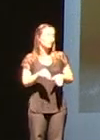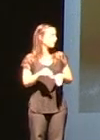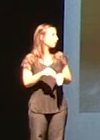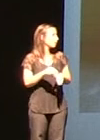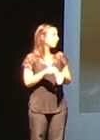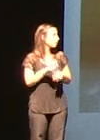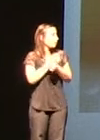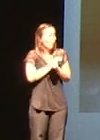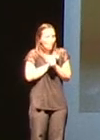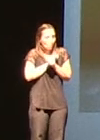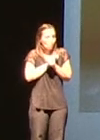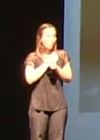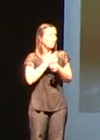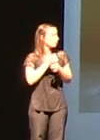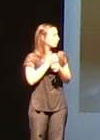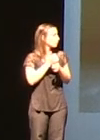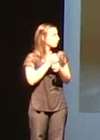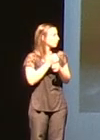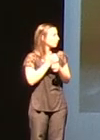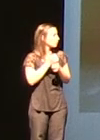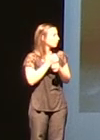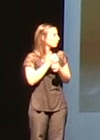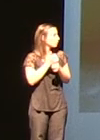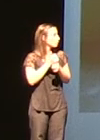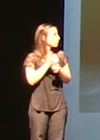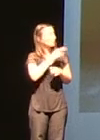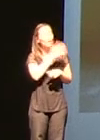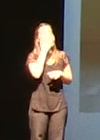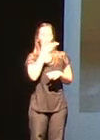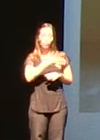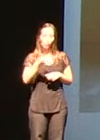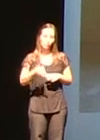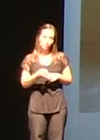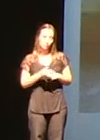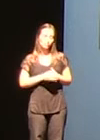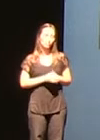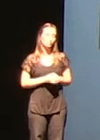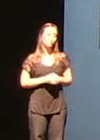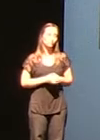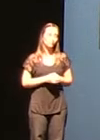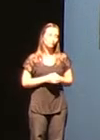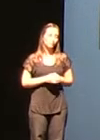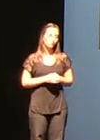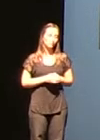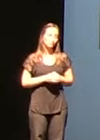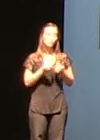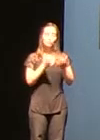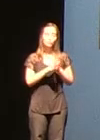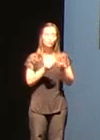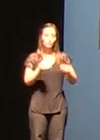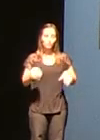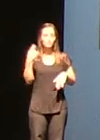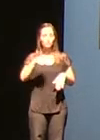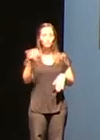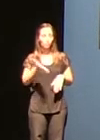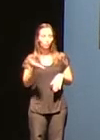have atrophied so that this child, we were told, is at least 12 years old who lives in a crib. So every child has the right